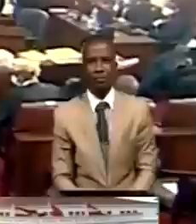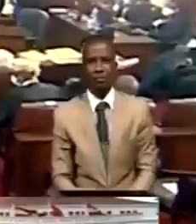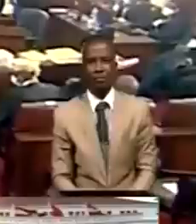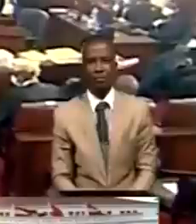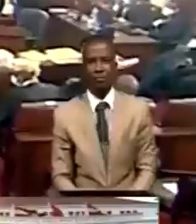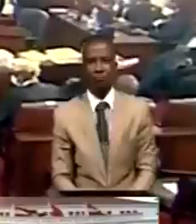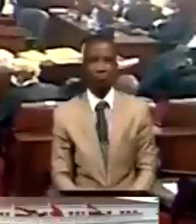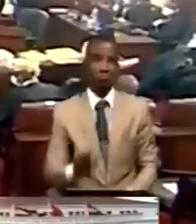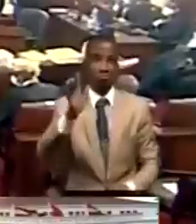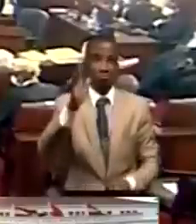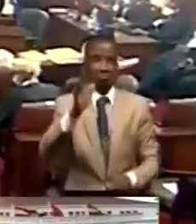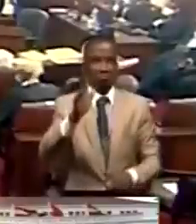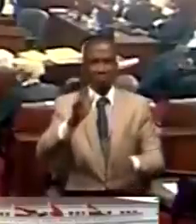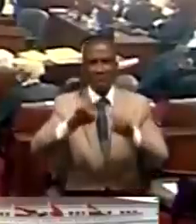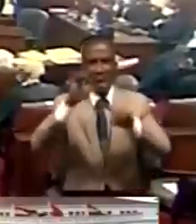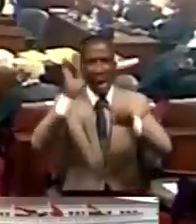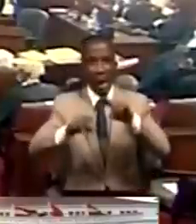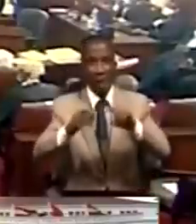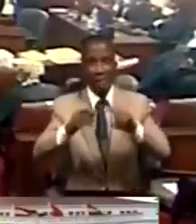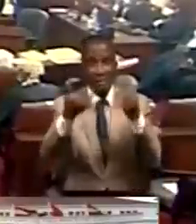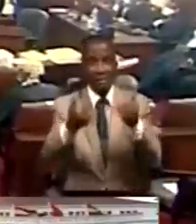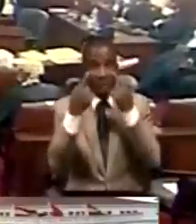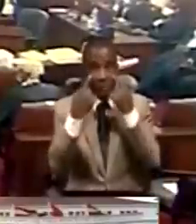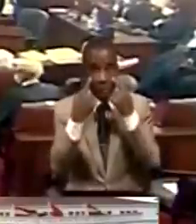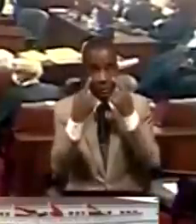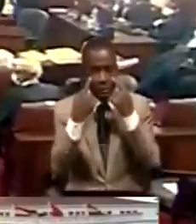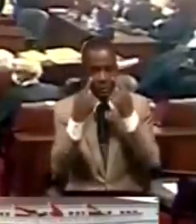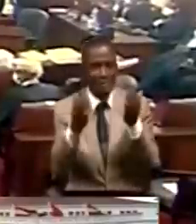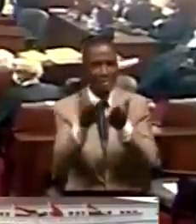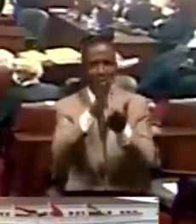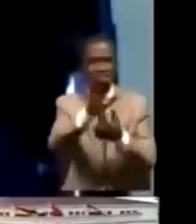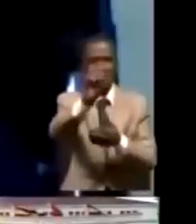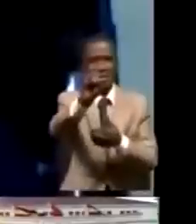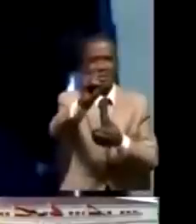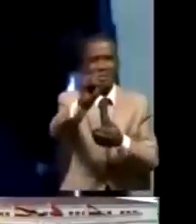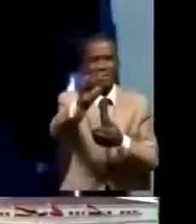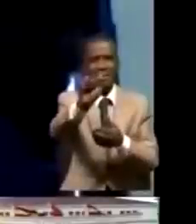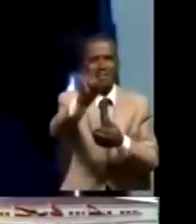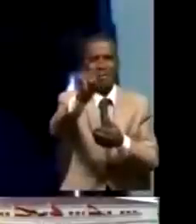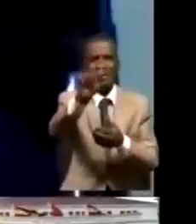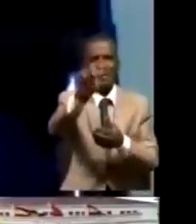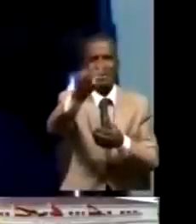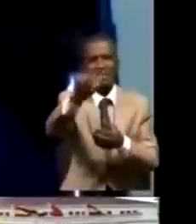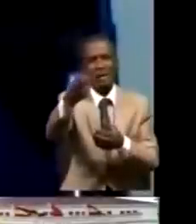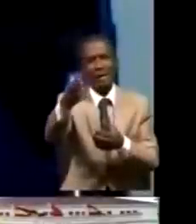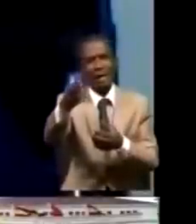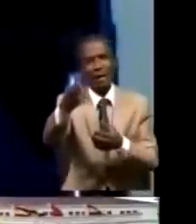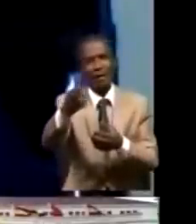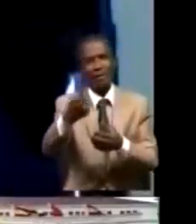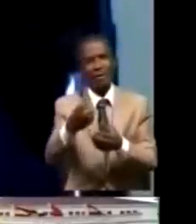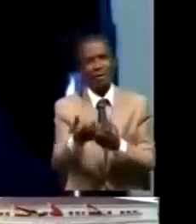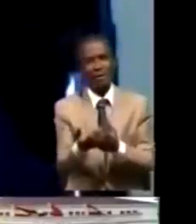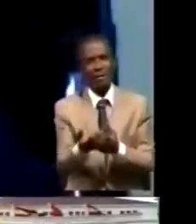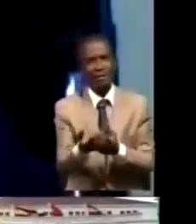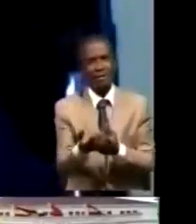My lord, I cannot immediately find Savannah. You cannot immediately? You are not talking about the now, we are talking about